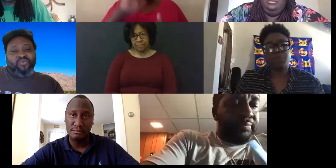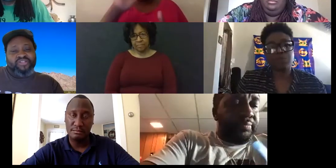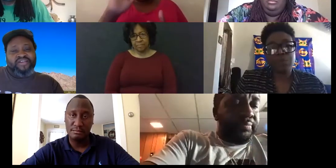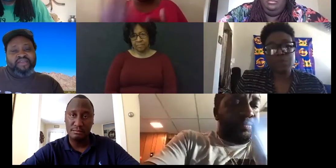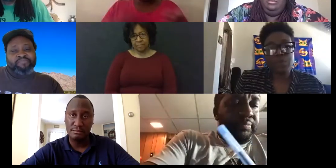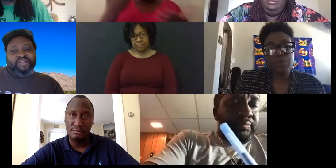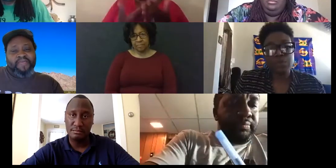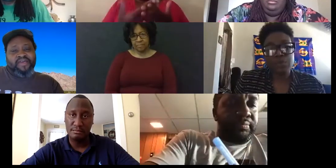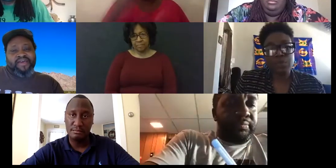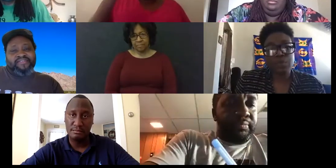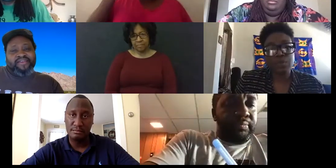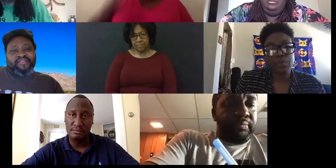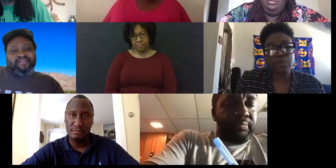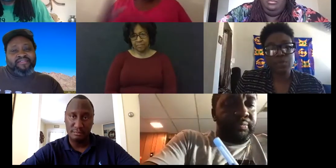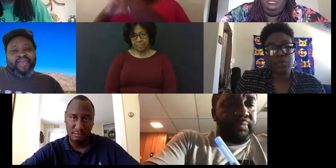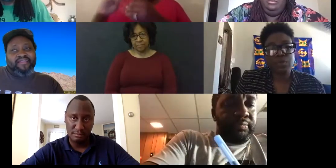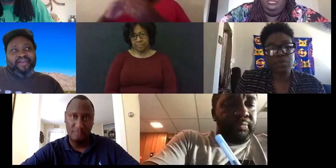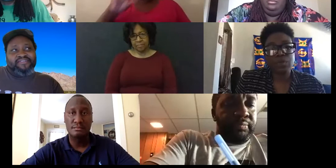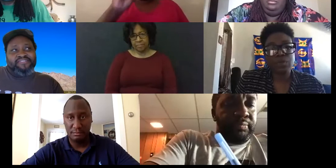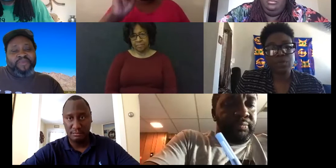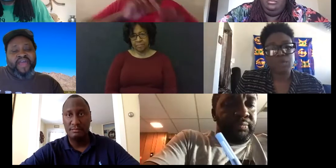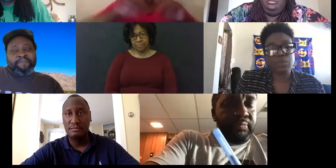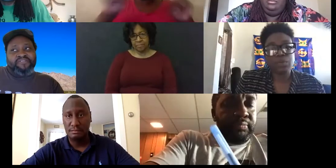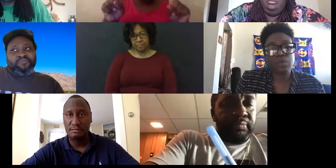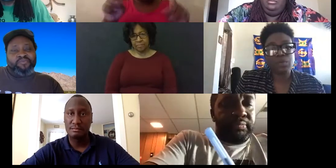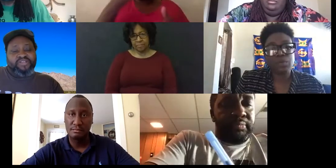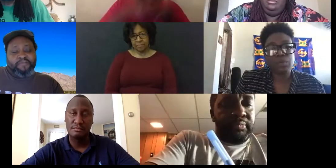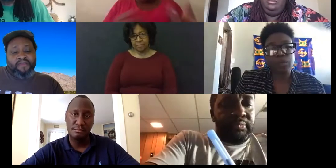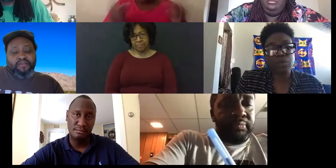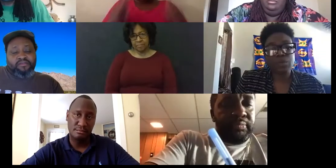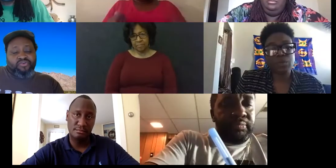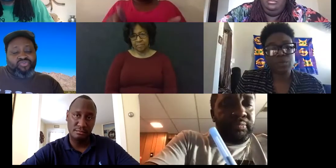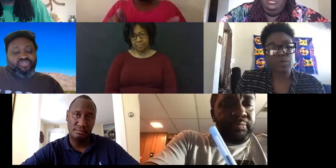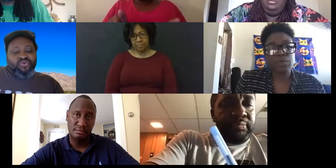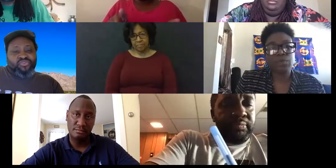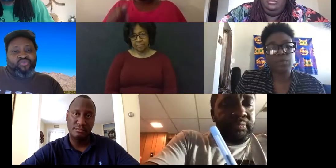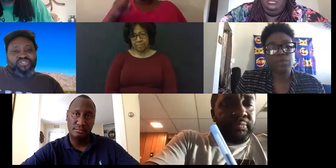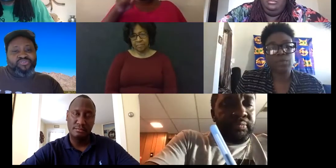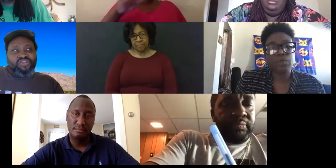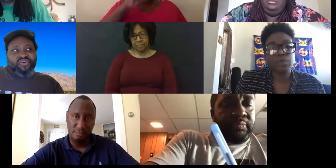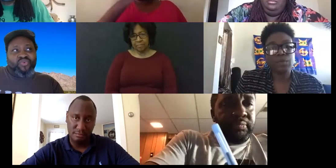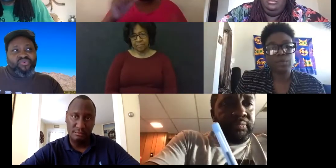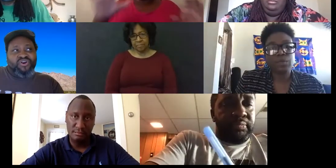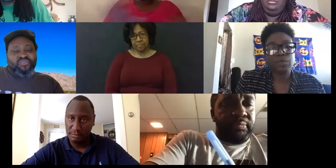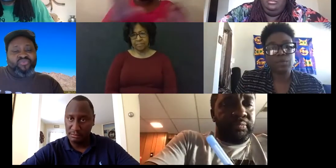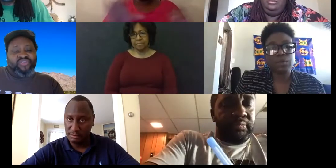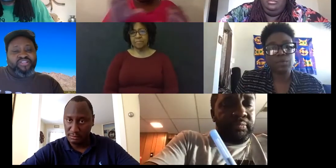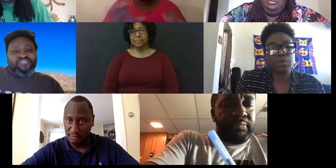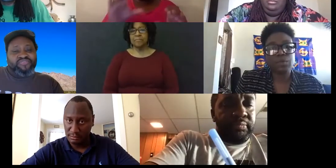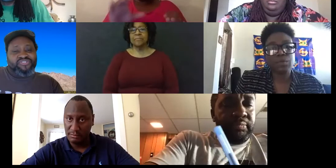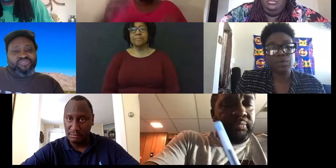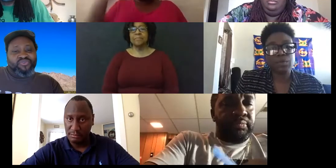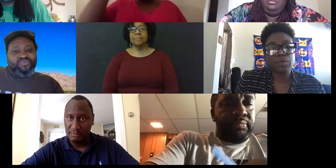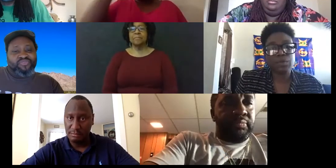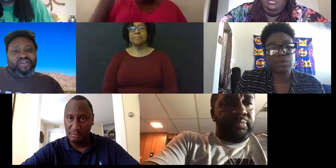it's all one-sided. But at the end of the day, like, this is what happens when, you know, you don't do what when you don't do for the least